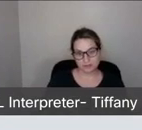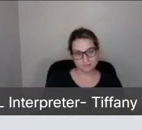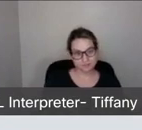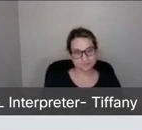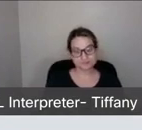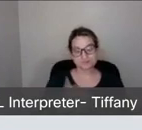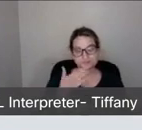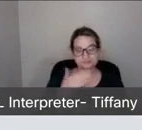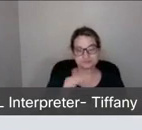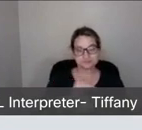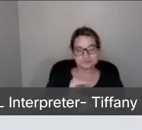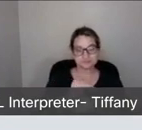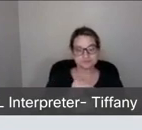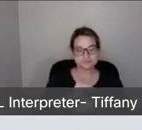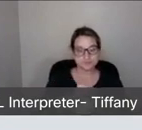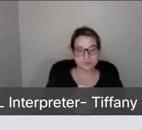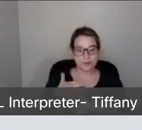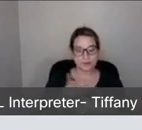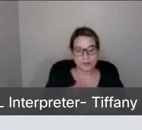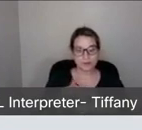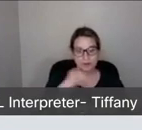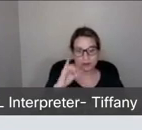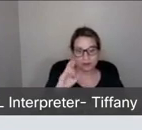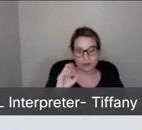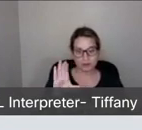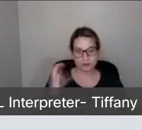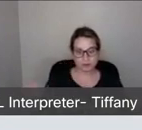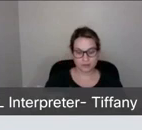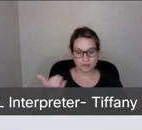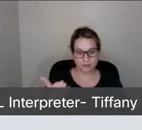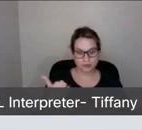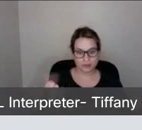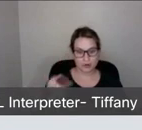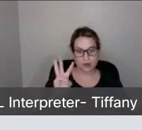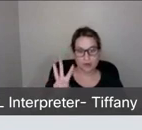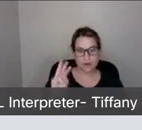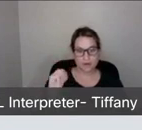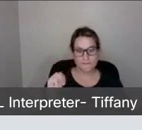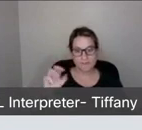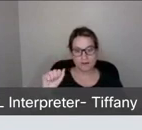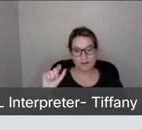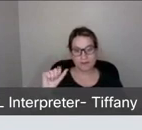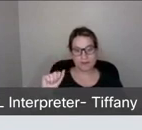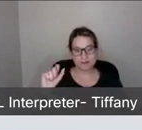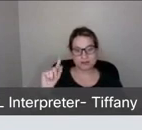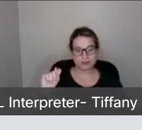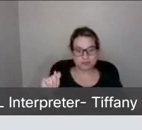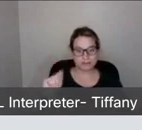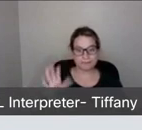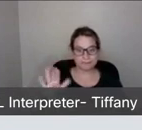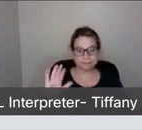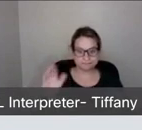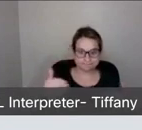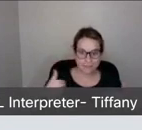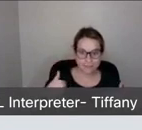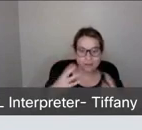Good evening. I very appreciate the IRC being here and the White Mountain Apache hosting this. I want to just start off really